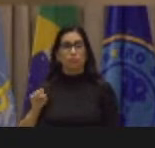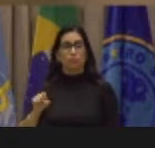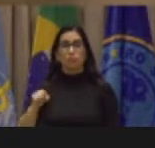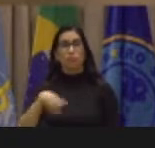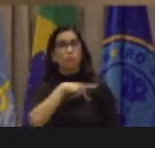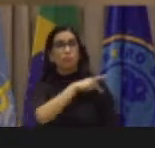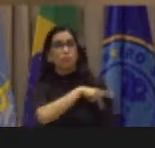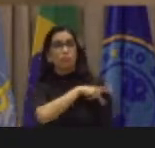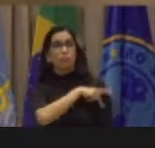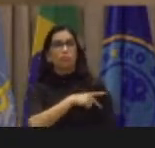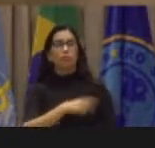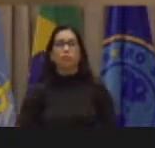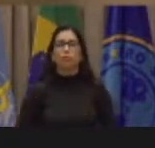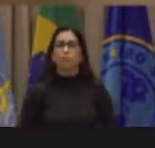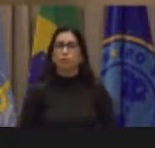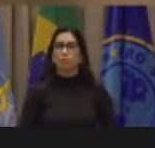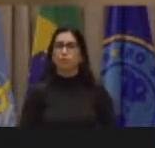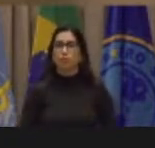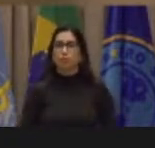from Piauí.